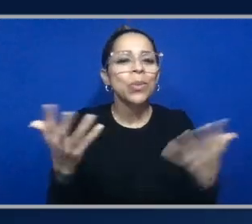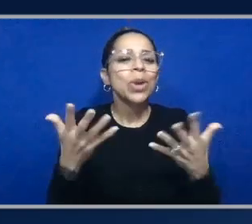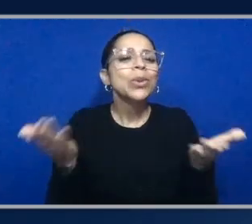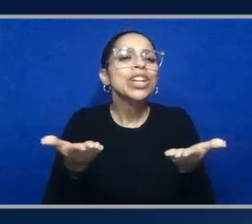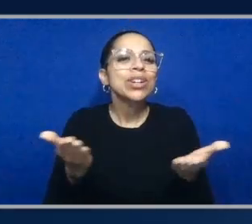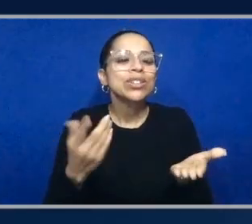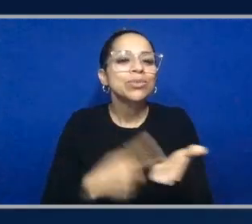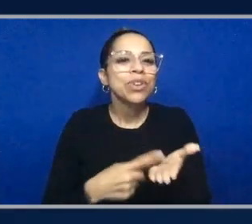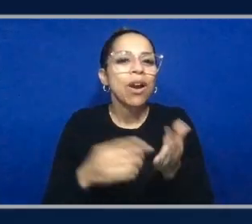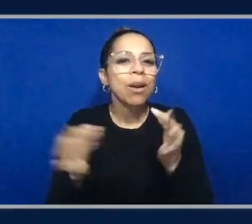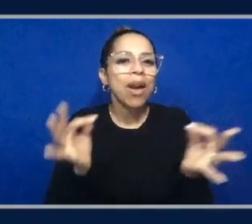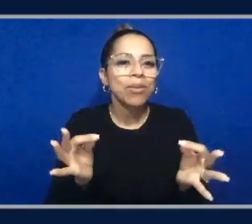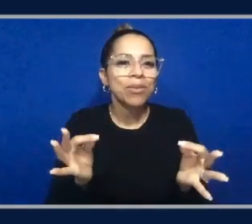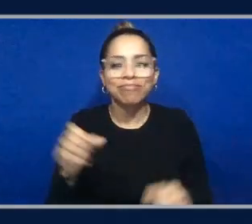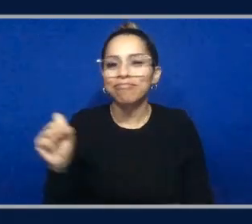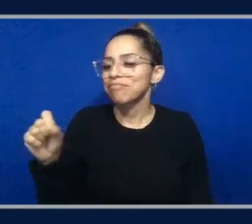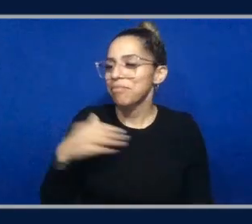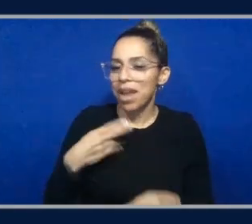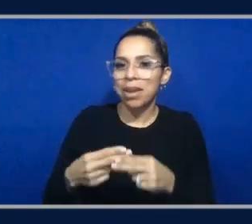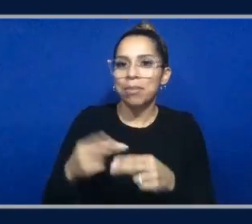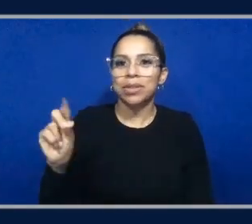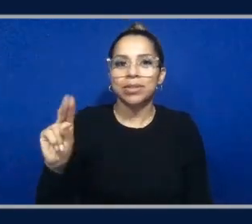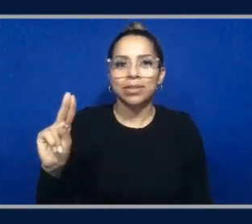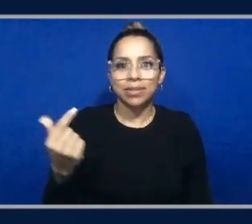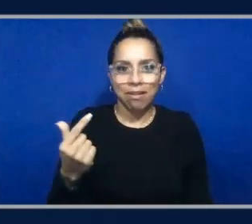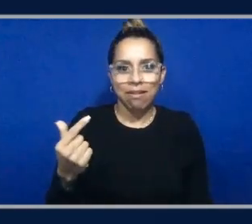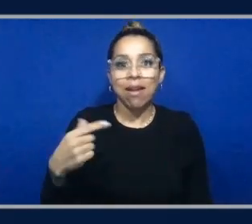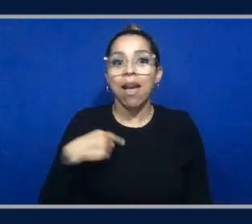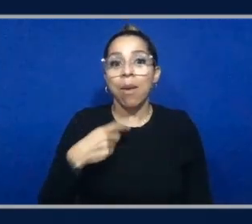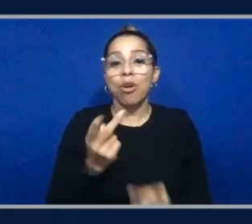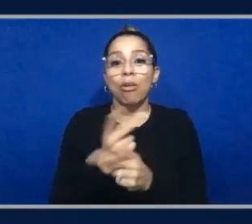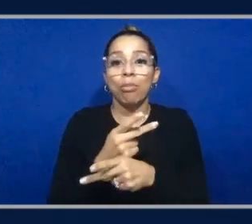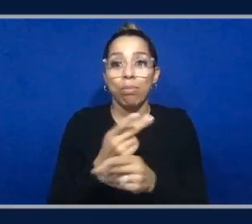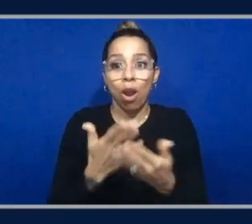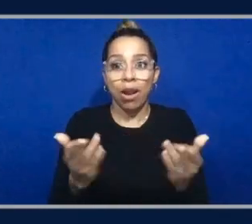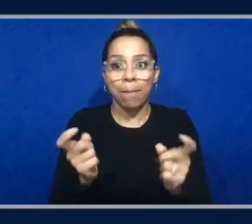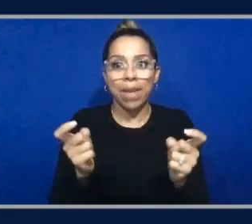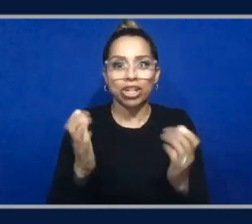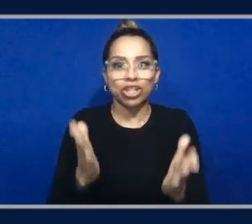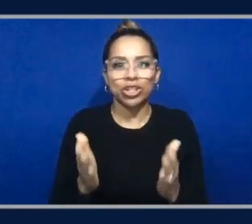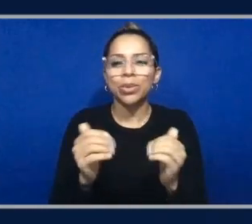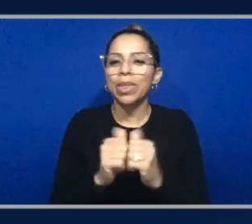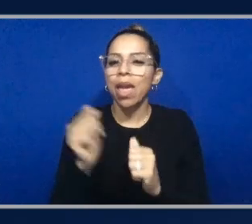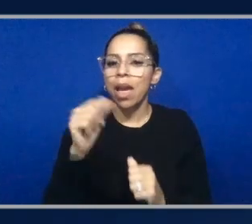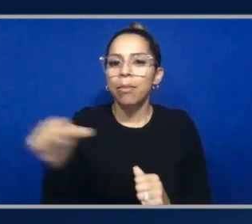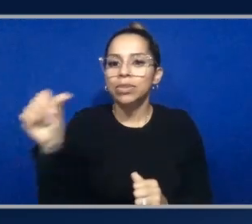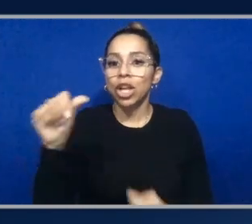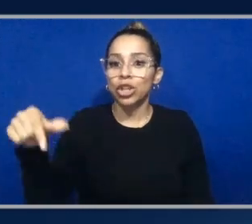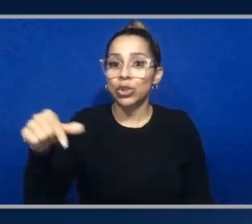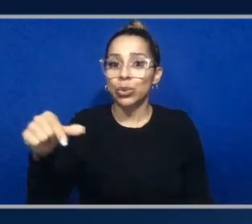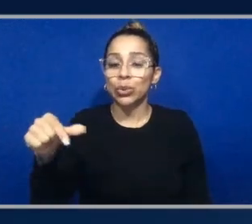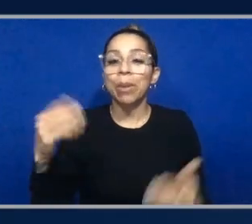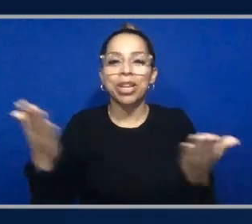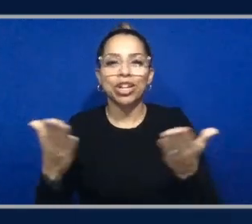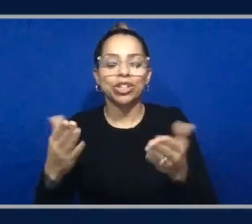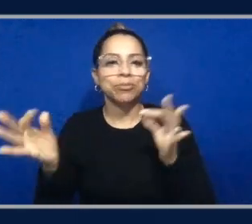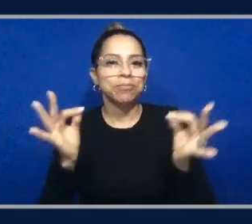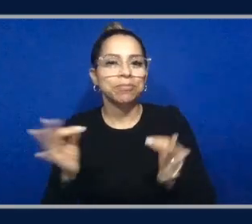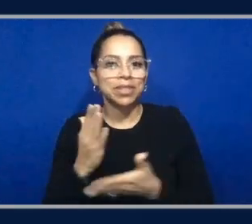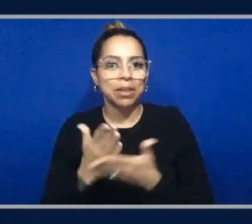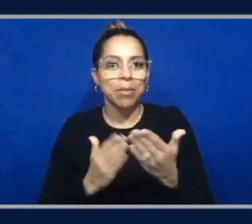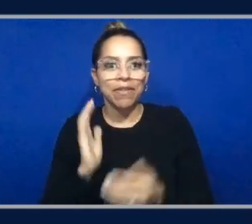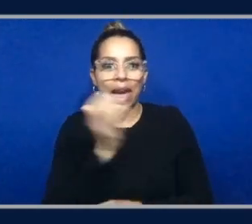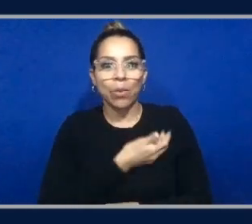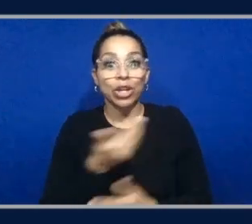My name's Doug Clausen. I'm a product manager with Amazon Q, specifically around some of the new agents that we released today. And my name is Nathan Peck. I'm a senior